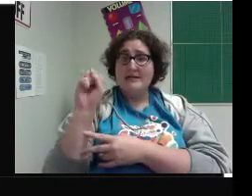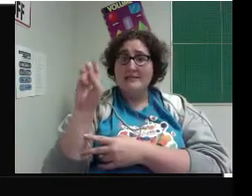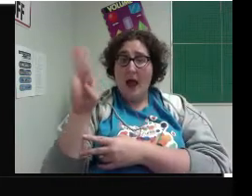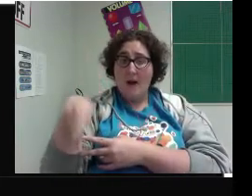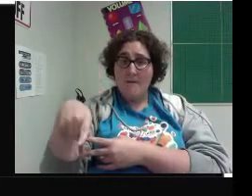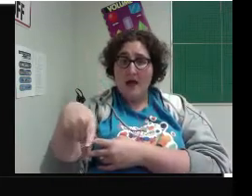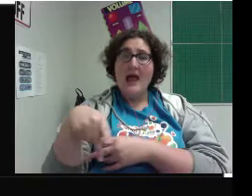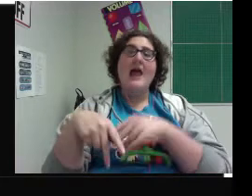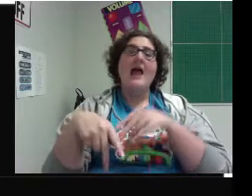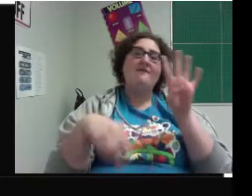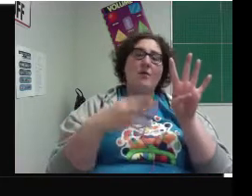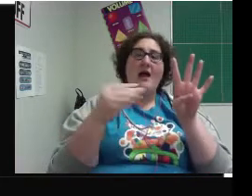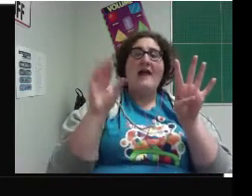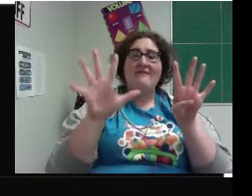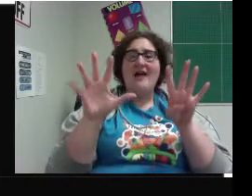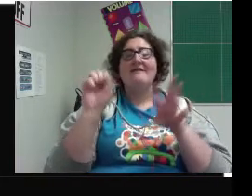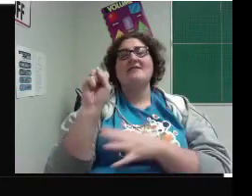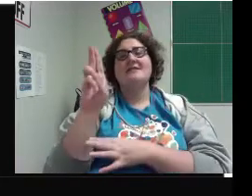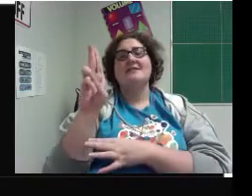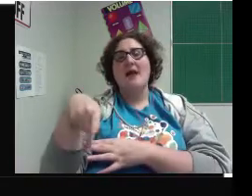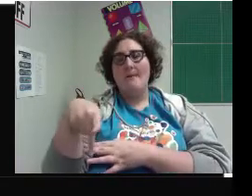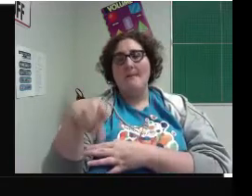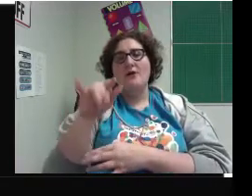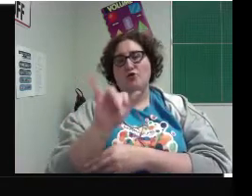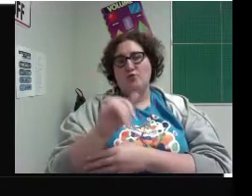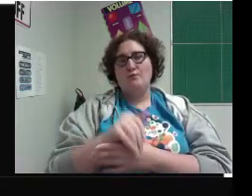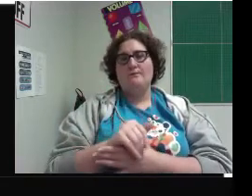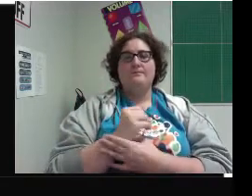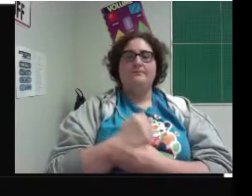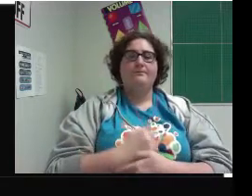5 are also supplementary.